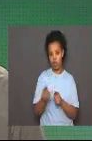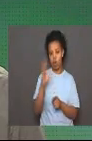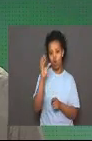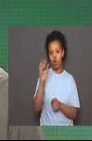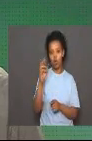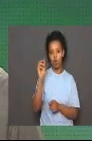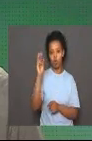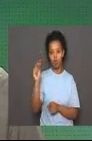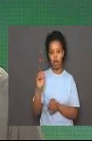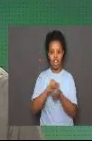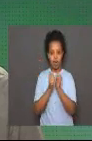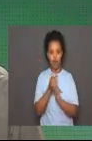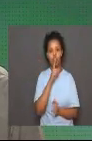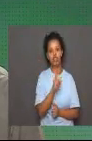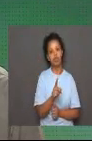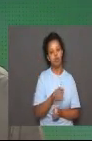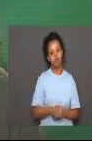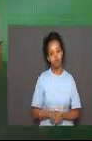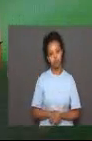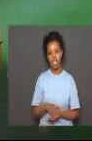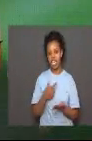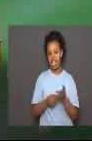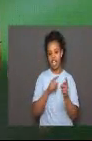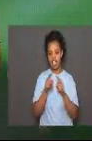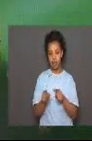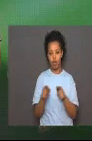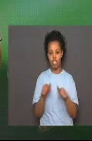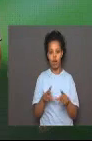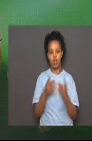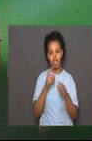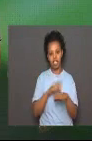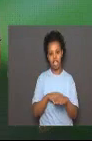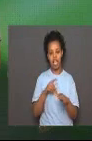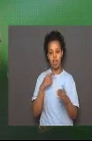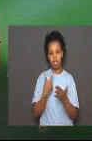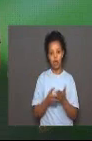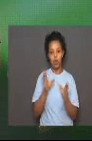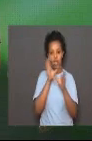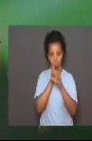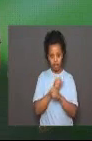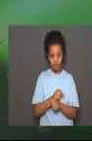about chromosomal mutations. This brings us to the end of our